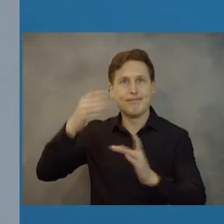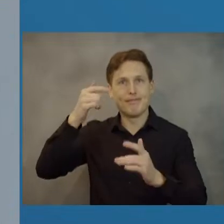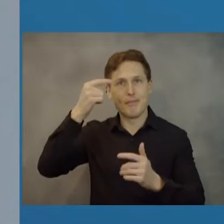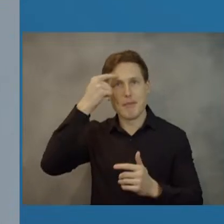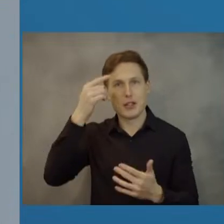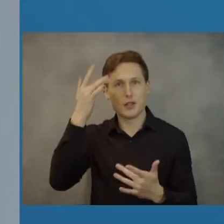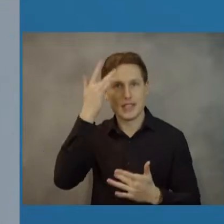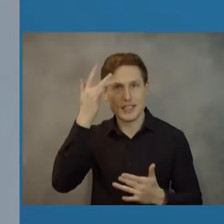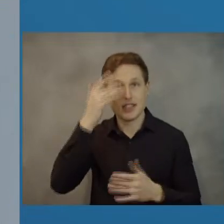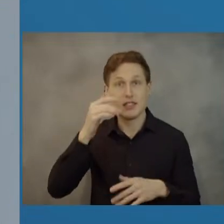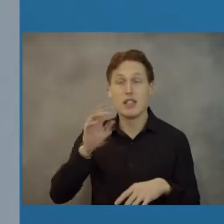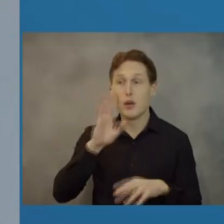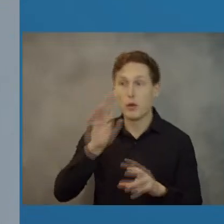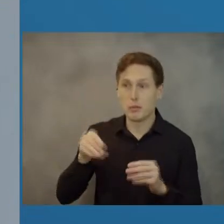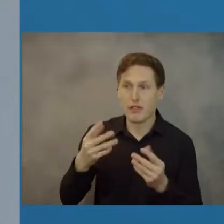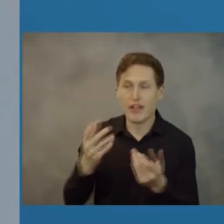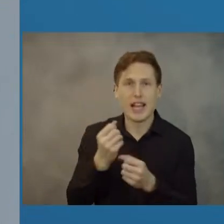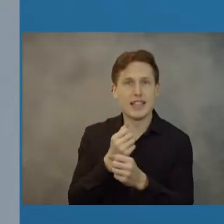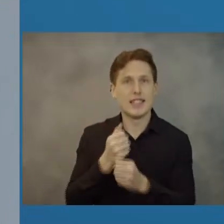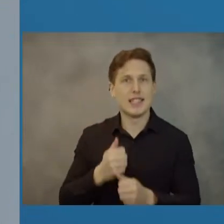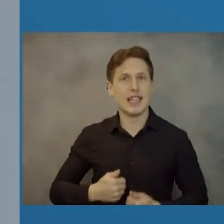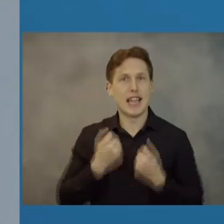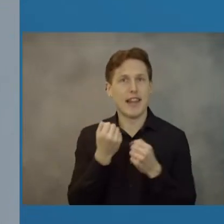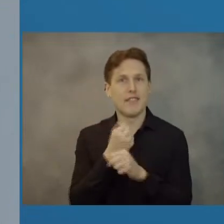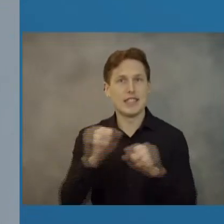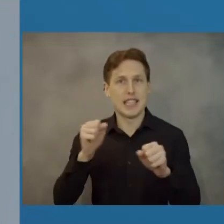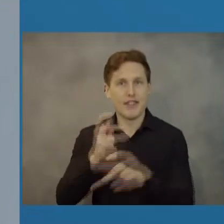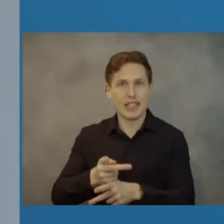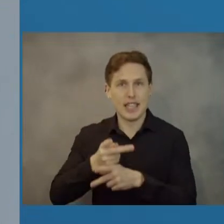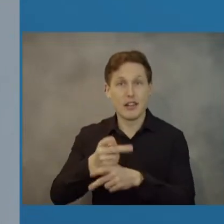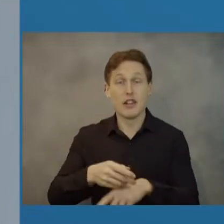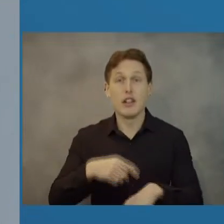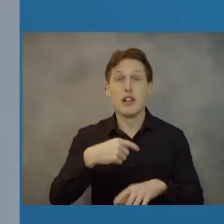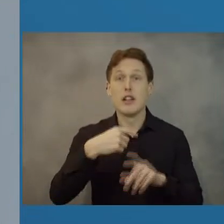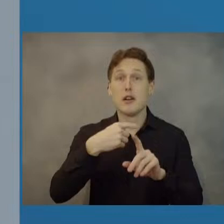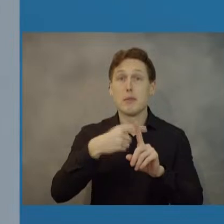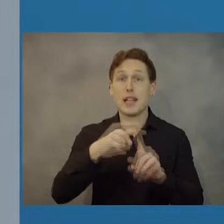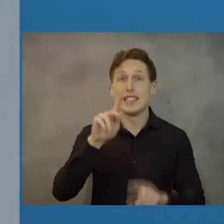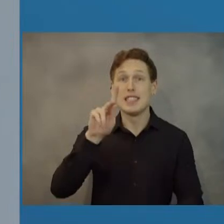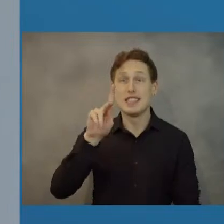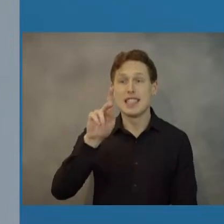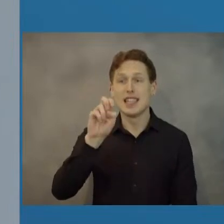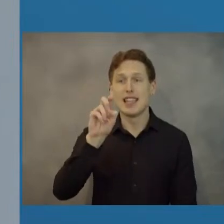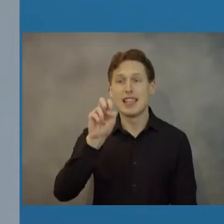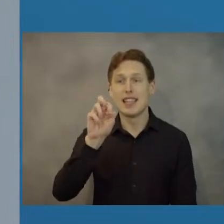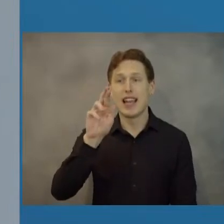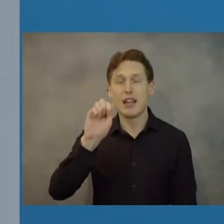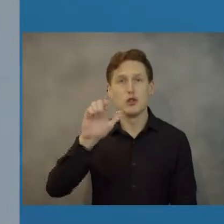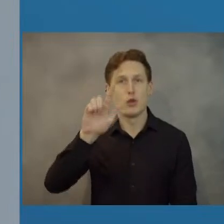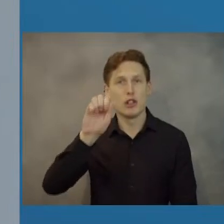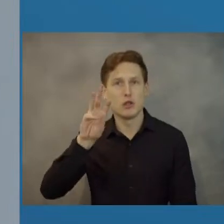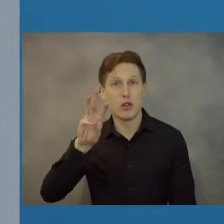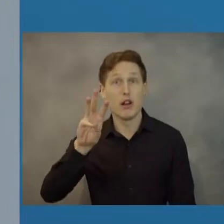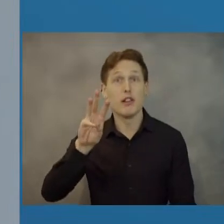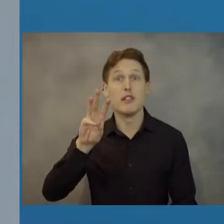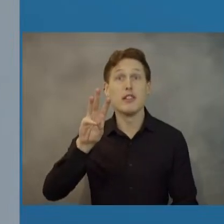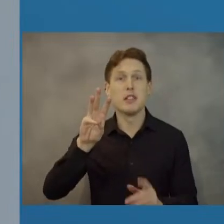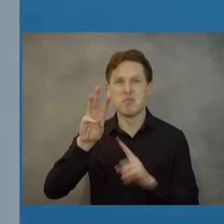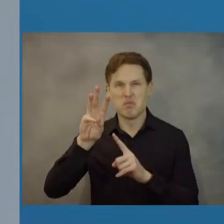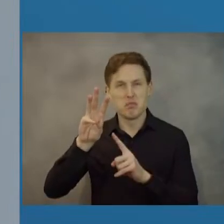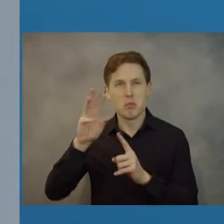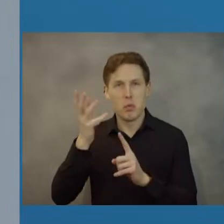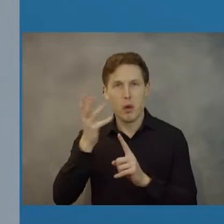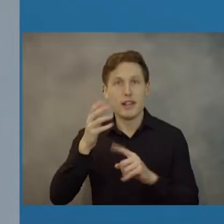they deserve. We're also expanding Kendra's law to ensure those with serious mental illness receive consistent